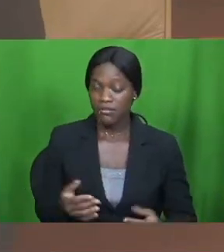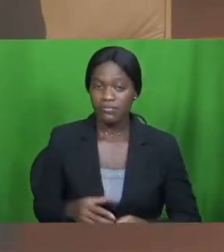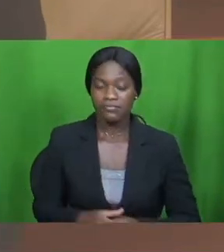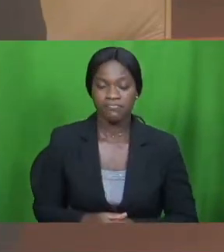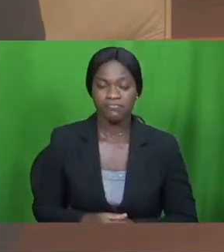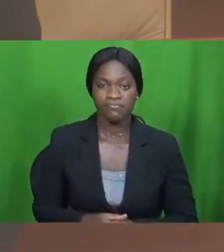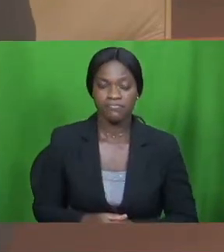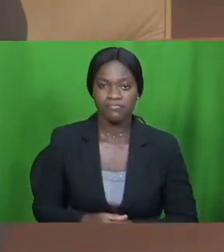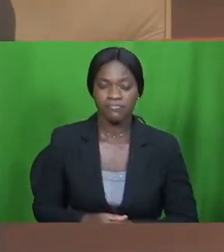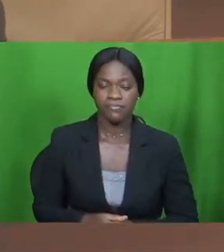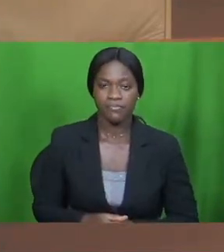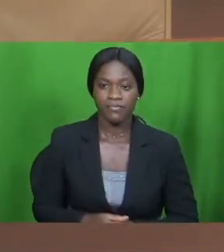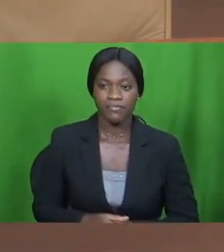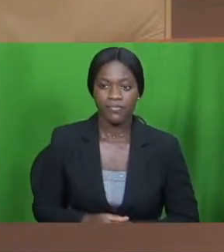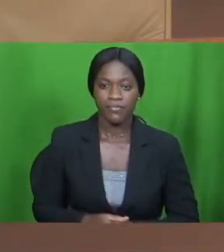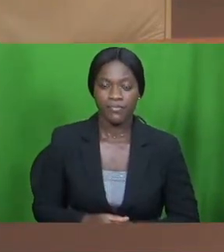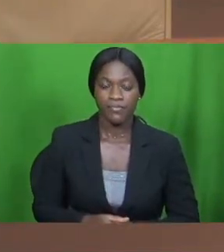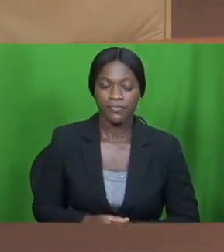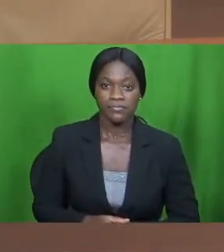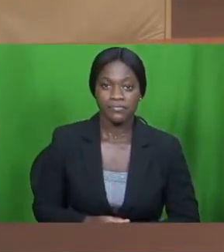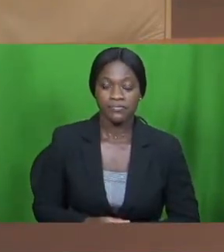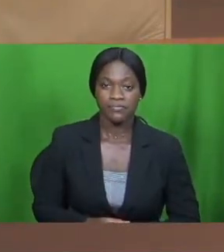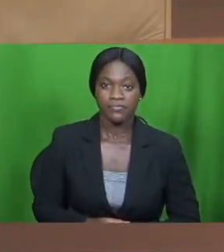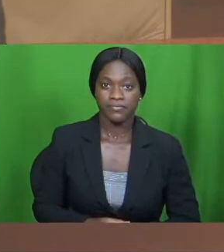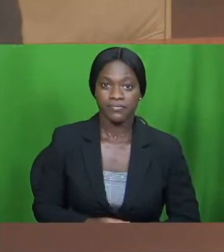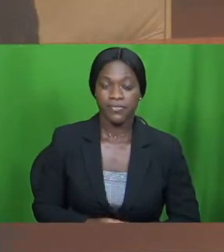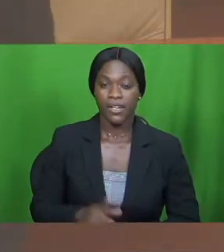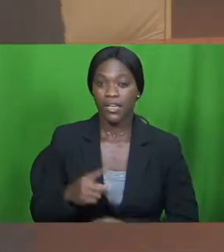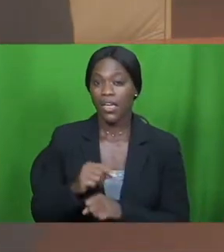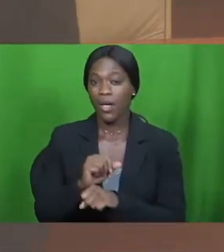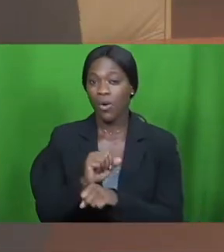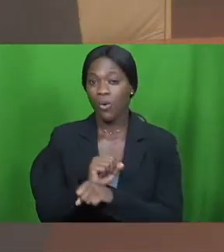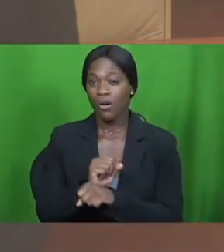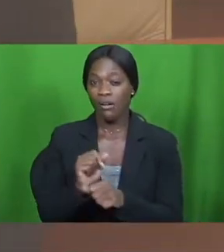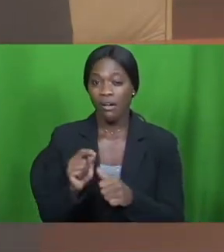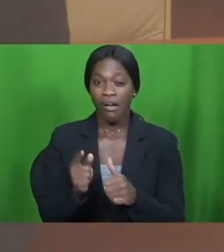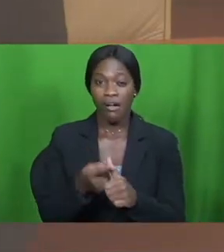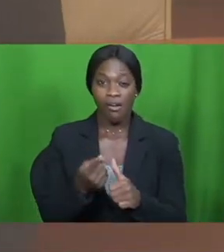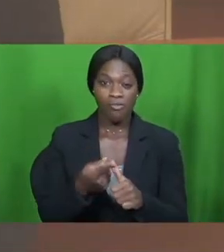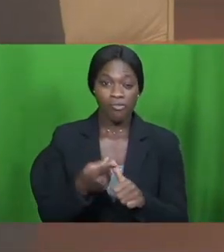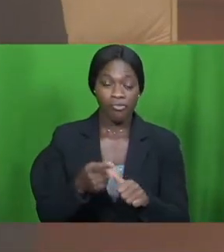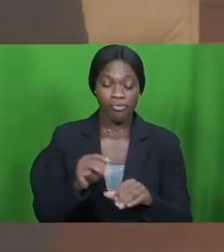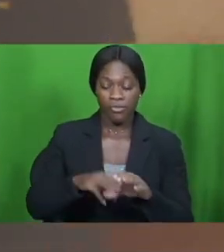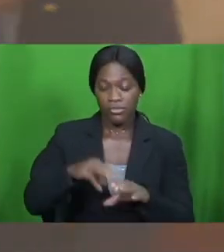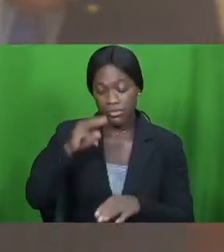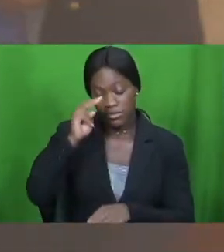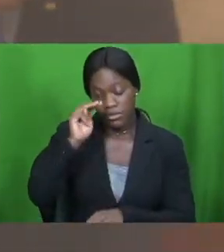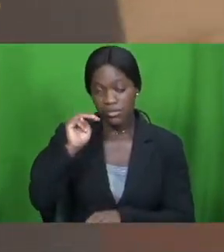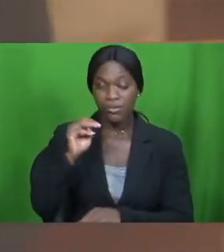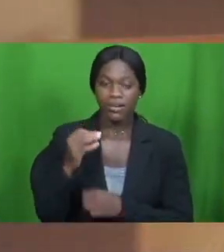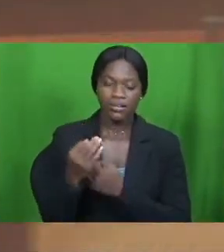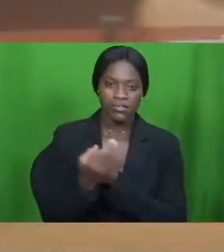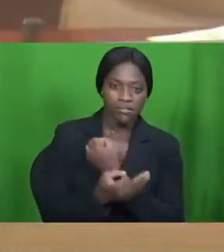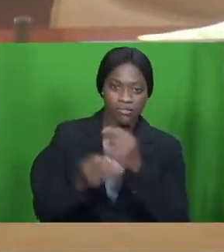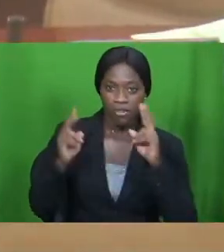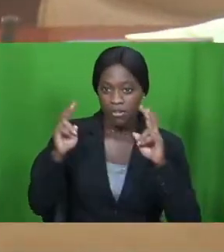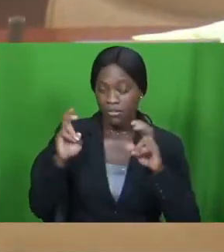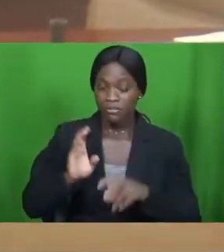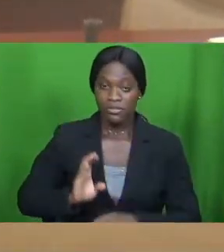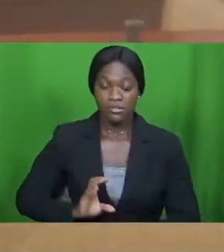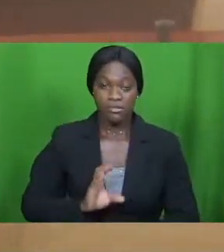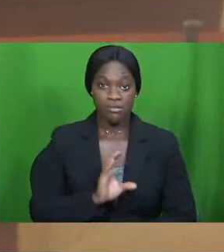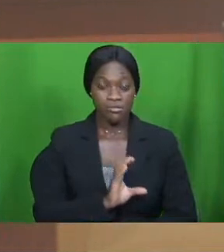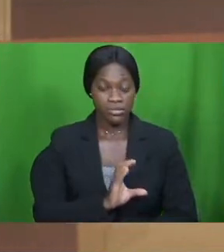Mr. Speaker, he served as the first chairman of the Foreign Affairs Committee